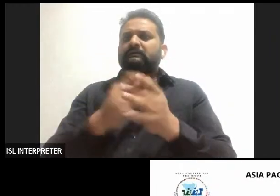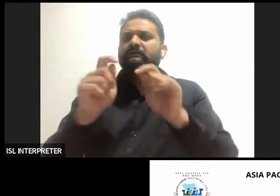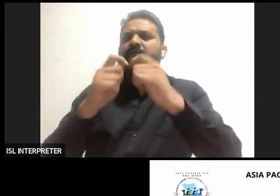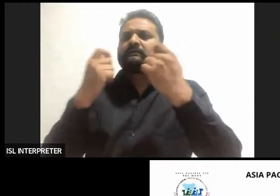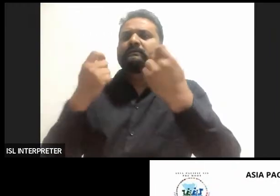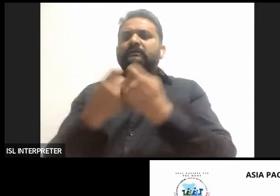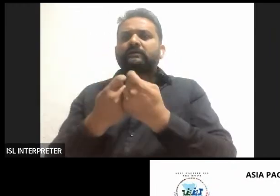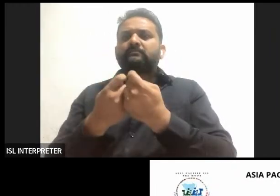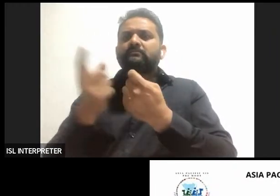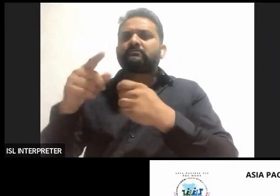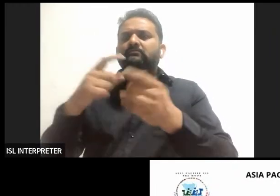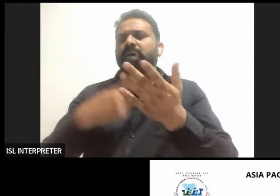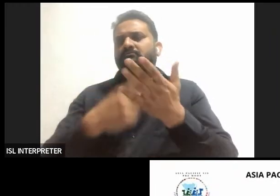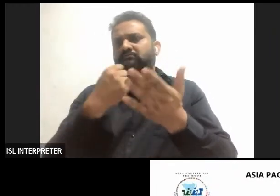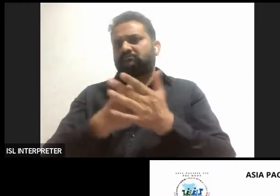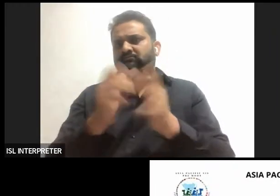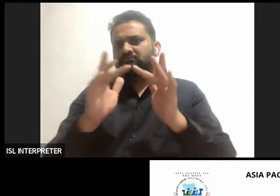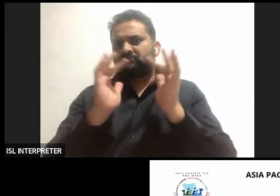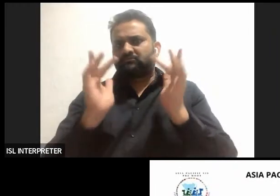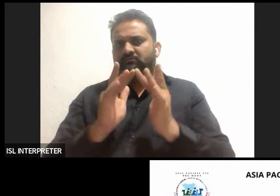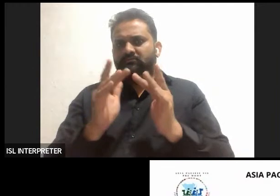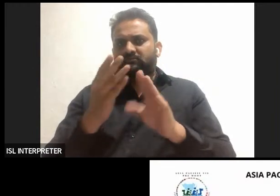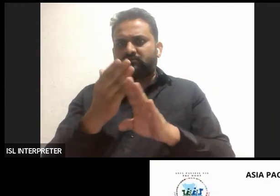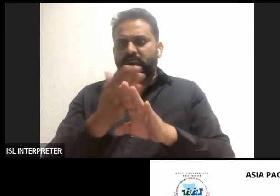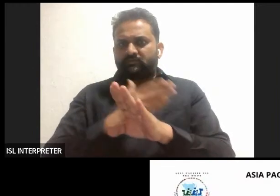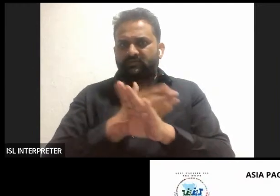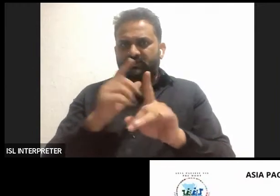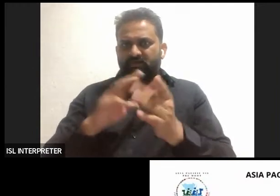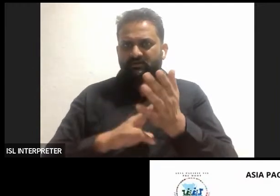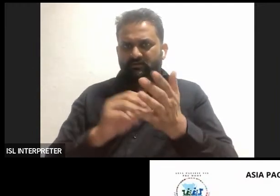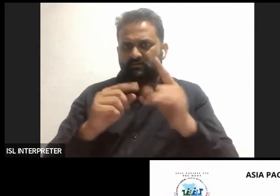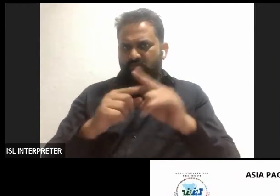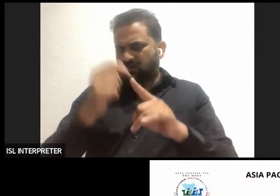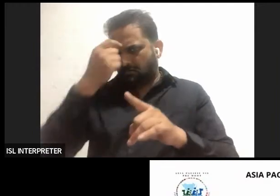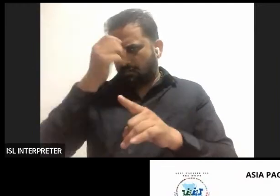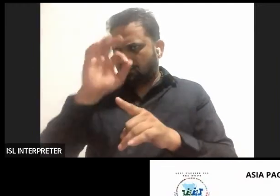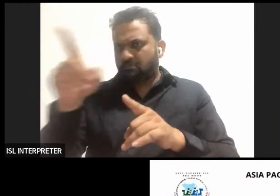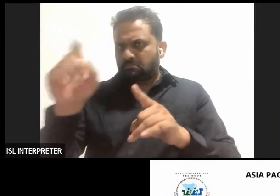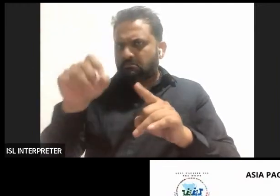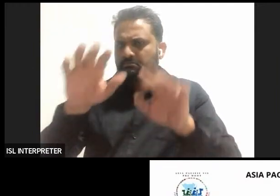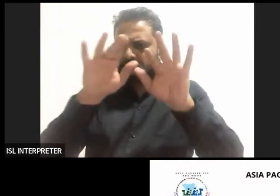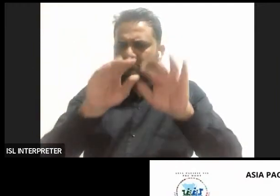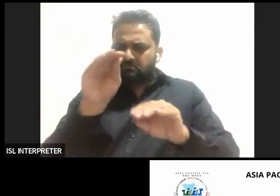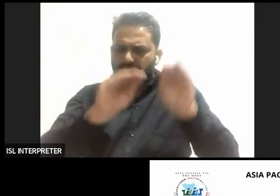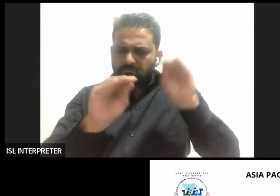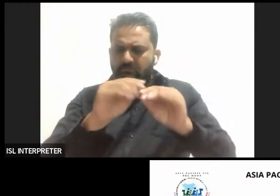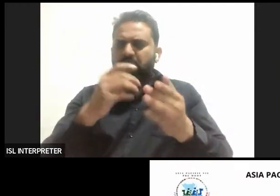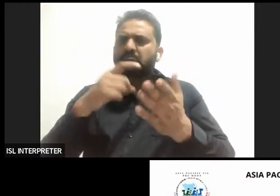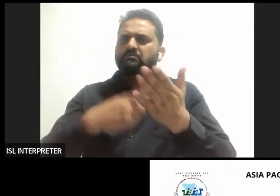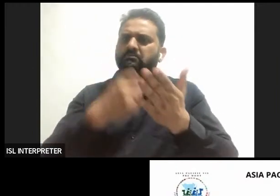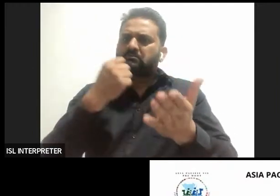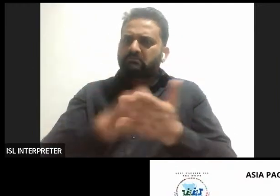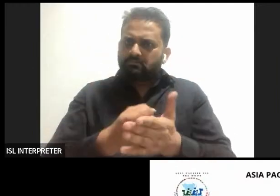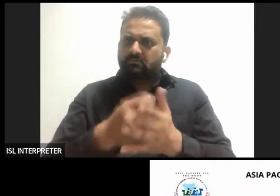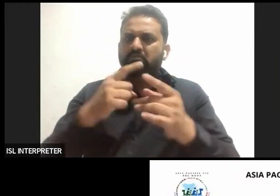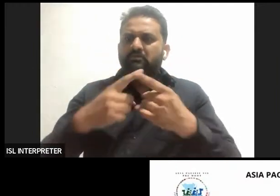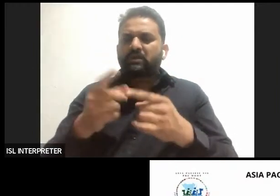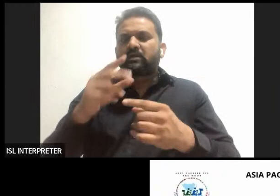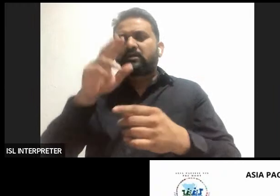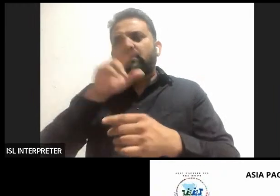the this pre-moot. There's no problem. You can register and then you can take part. And the oral round is